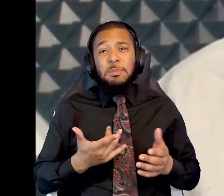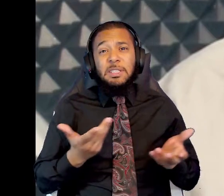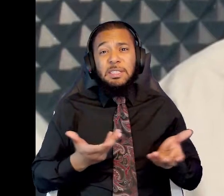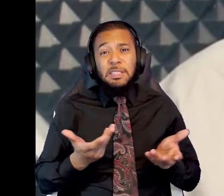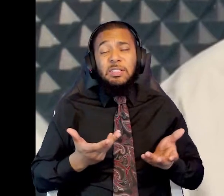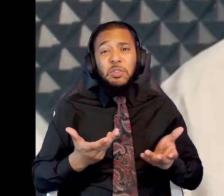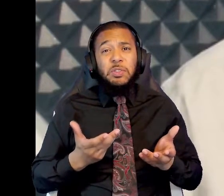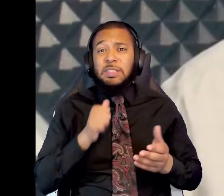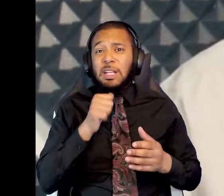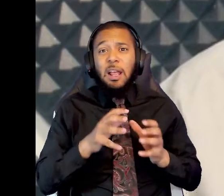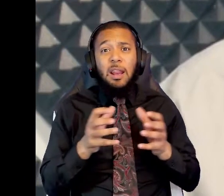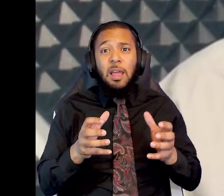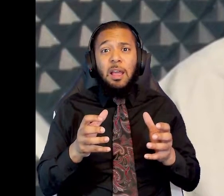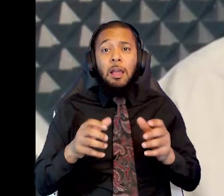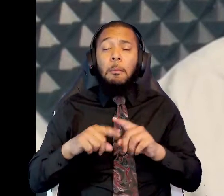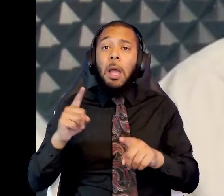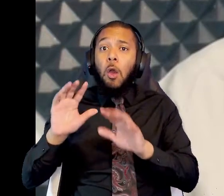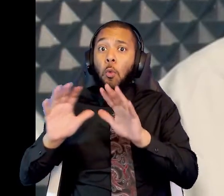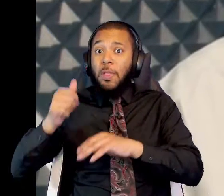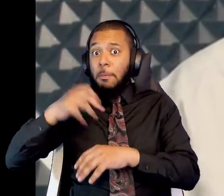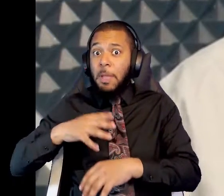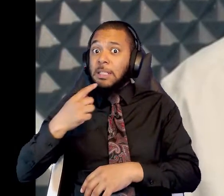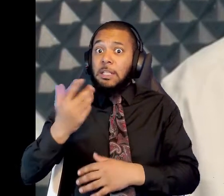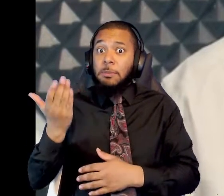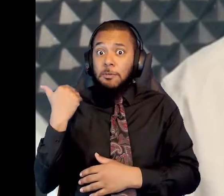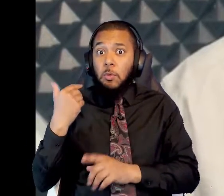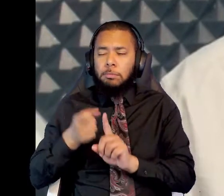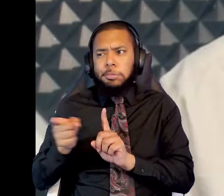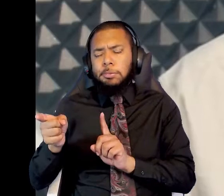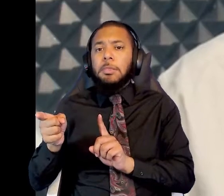from thunderstorms, interestingly enough. Sidebar.